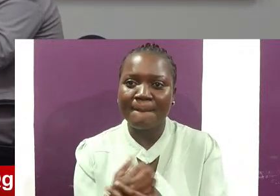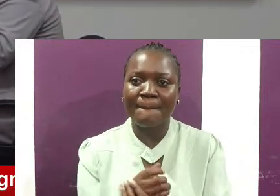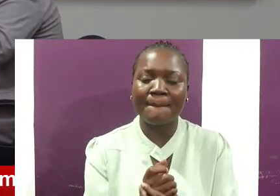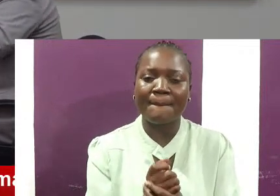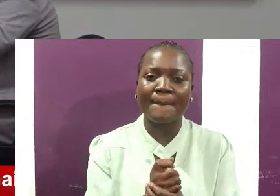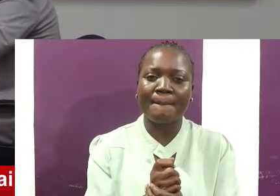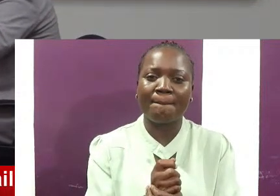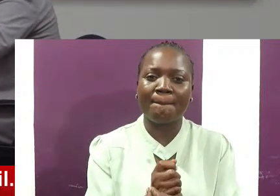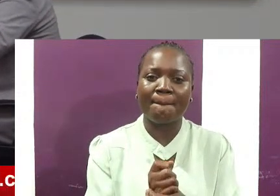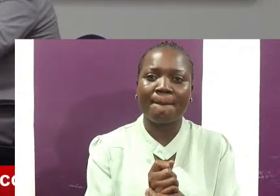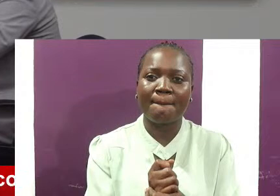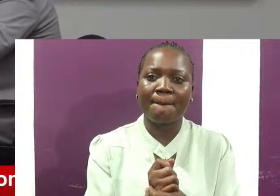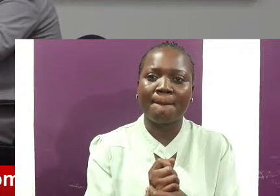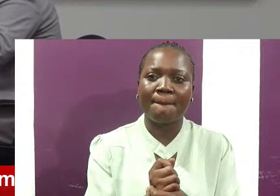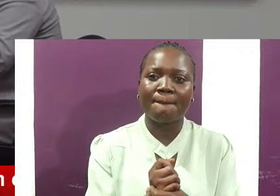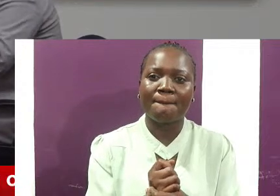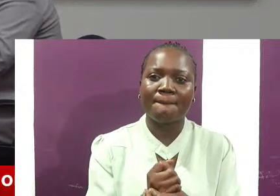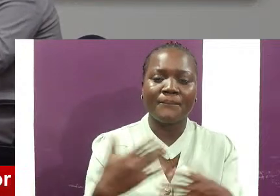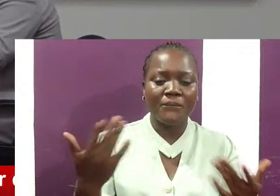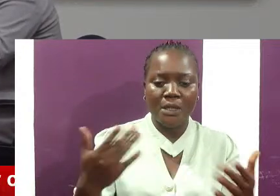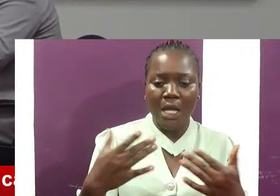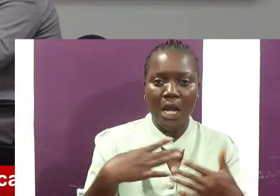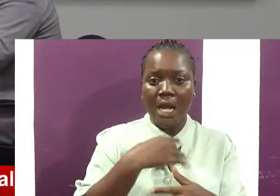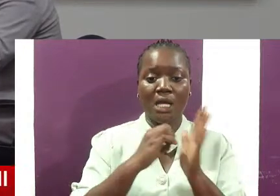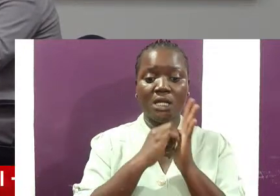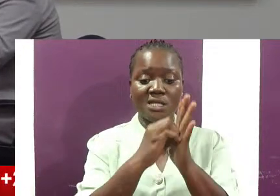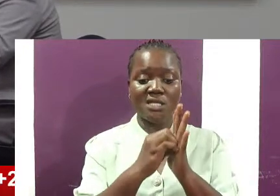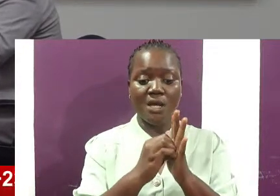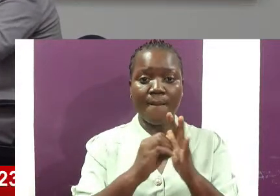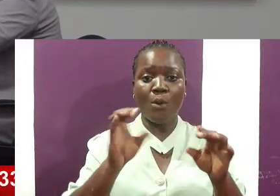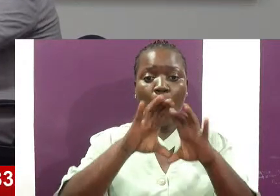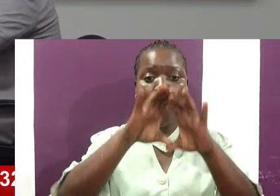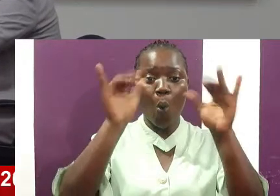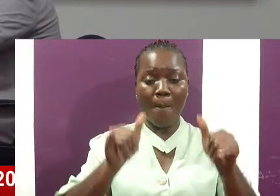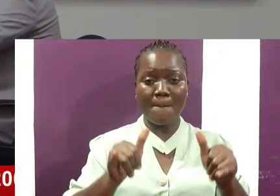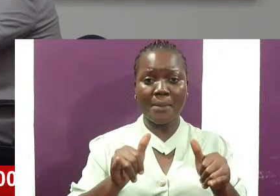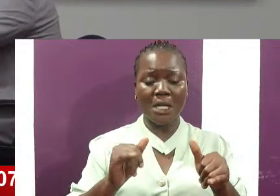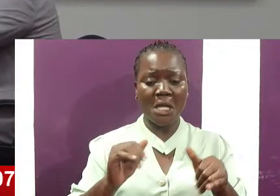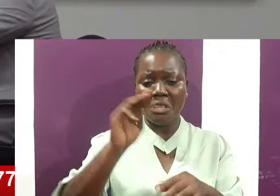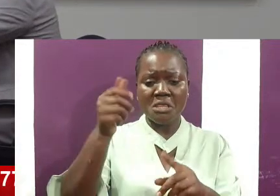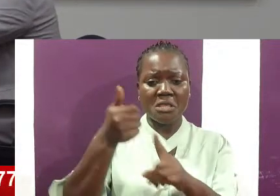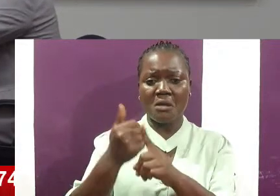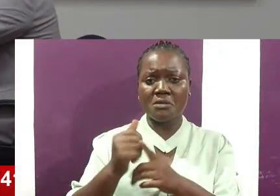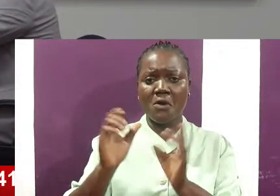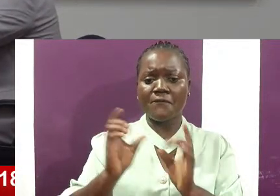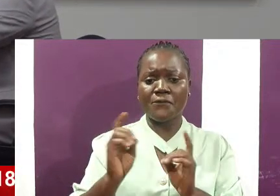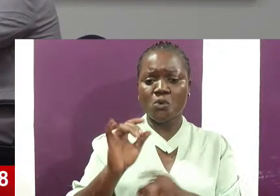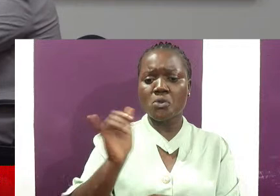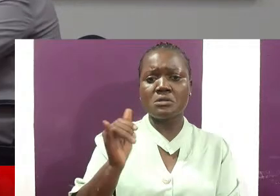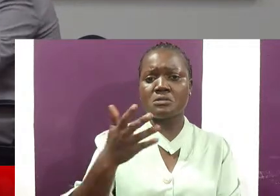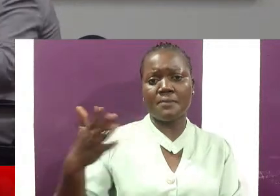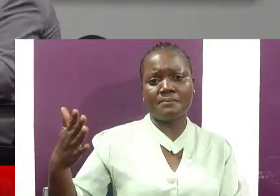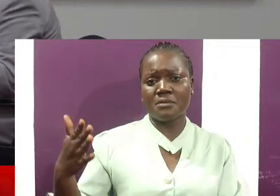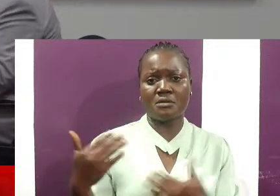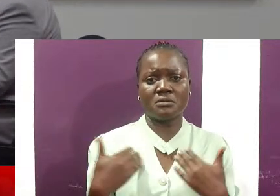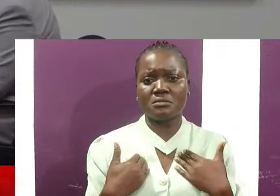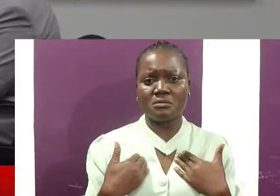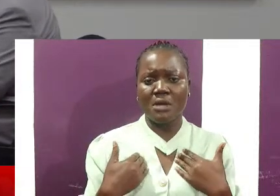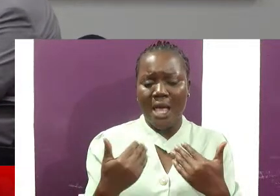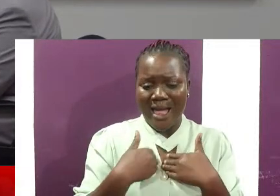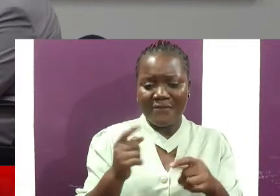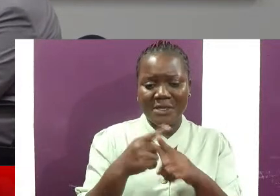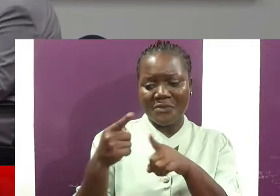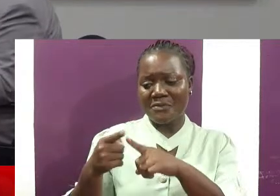promote the same product. Mm-hmm. And I can go to an Apple store mm-hmm. itself. I could go to a Walmart, a Best Buy, any place mm-hmm. that sells